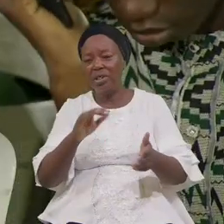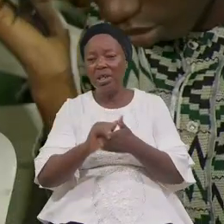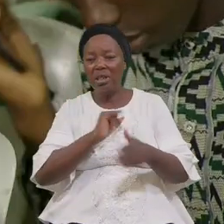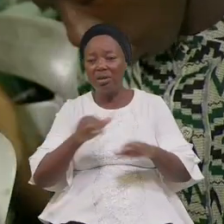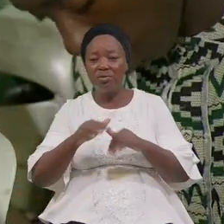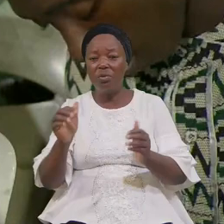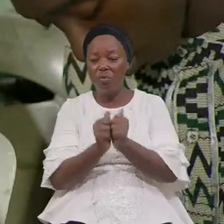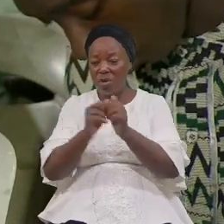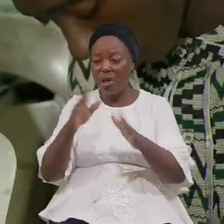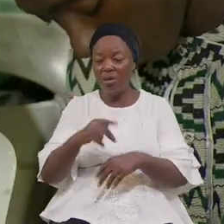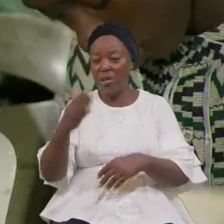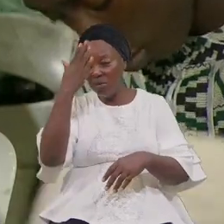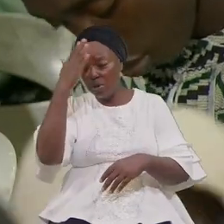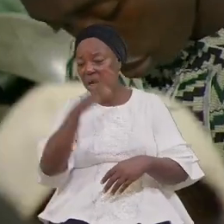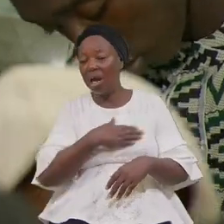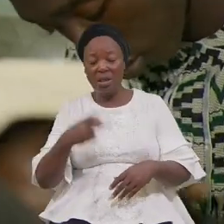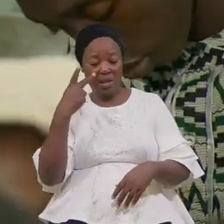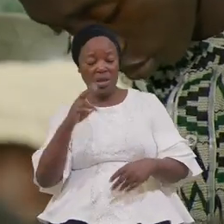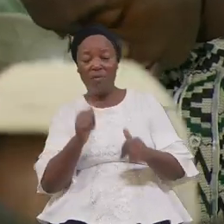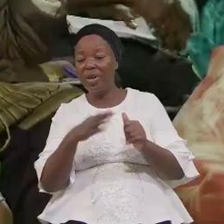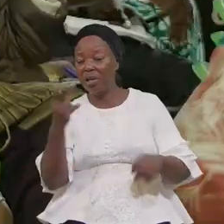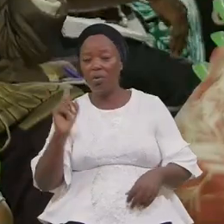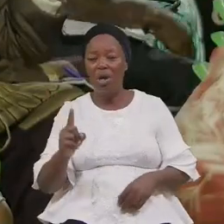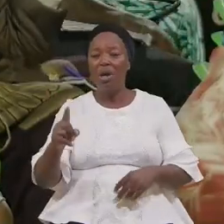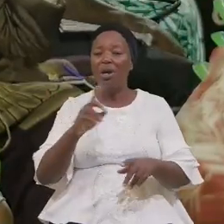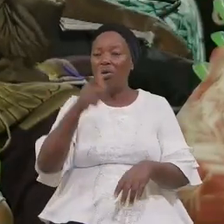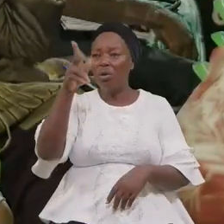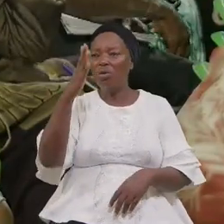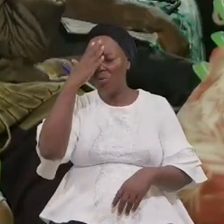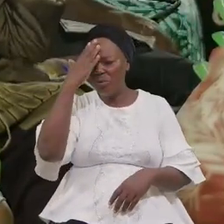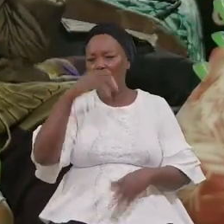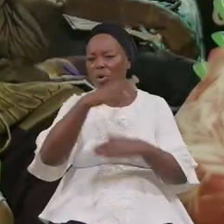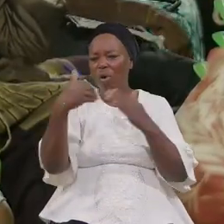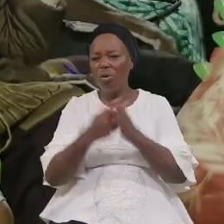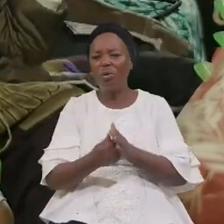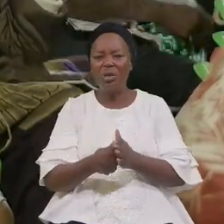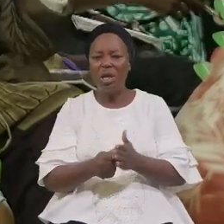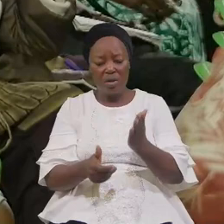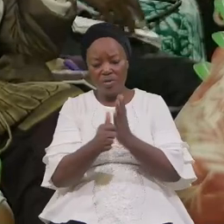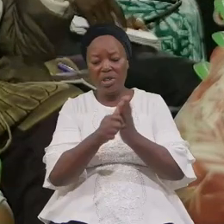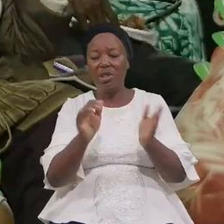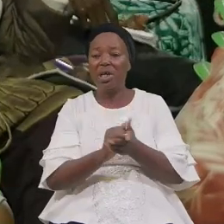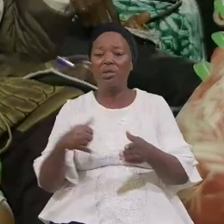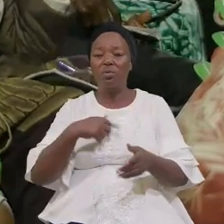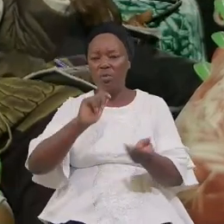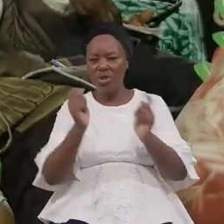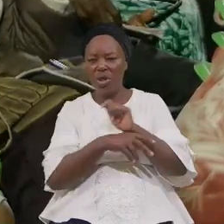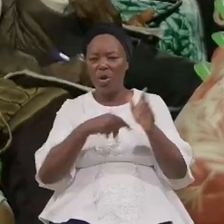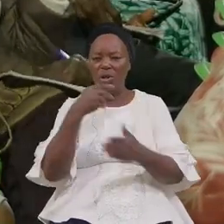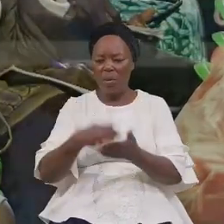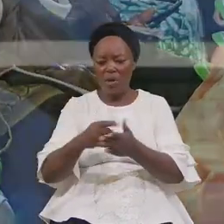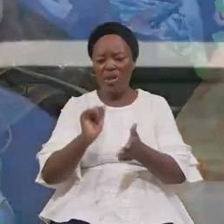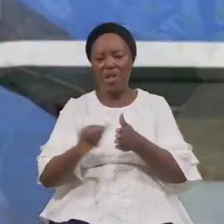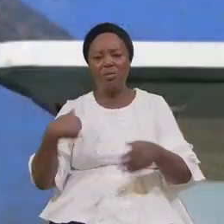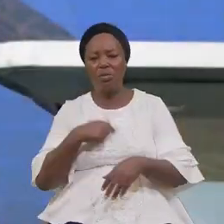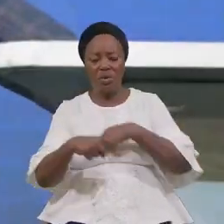the sight of men. He knows all the receipts were changed, all the money was steal